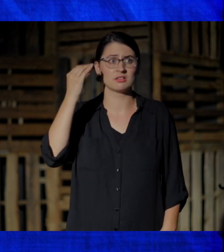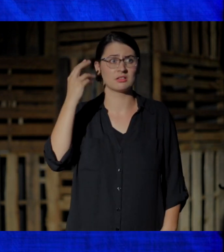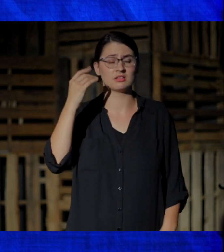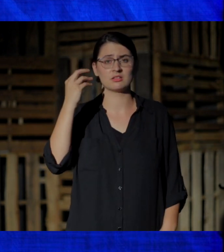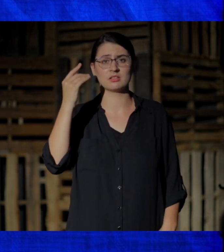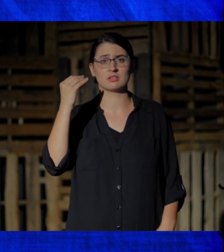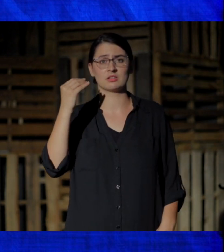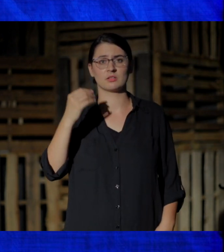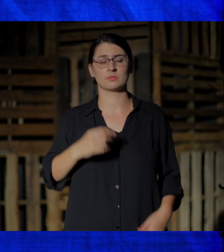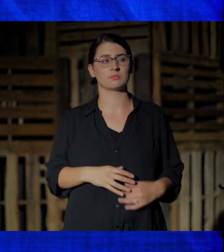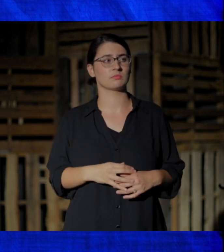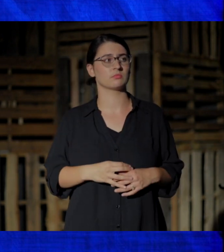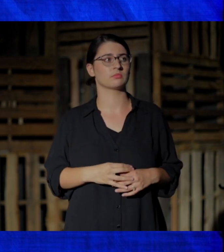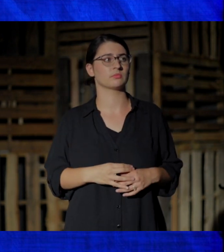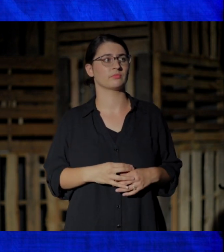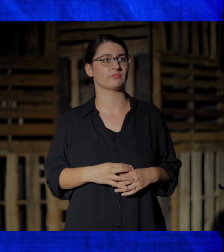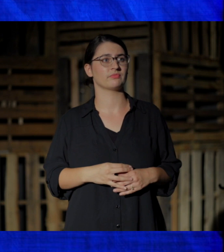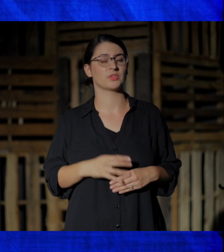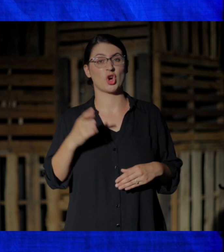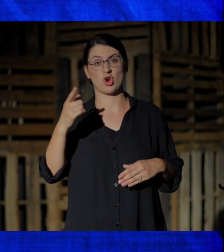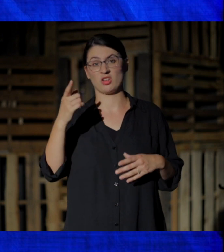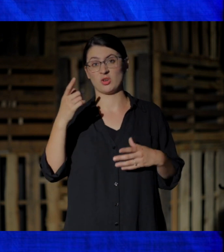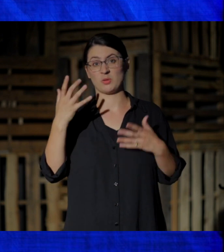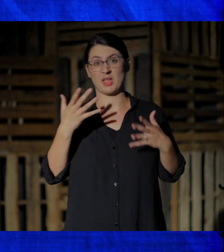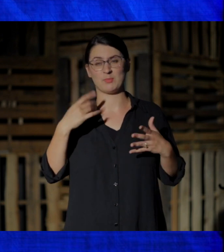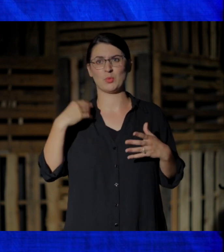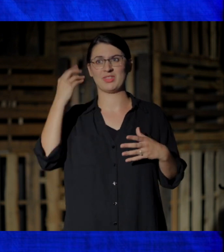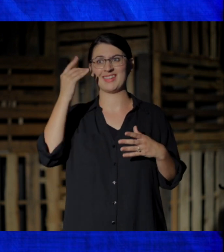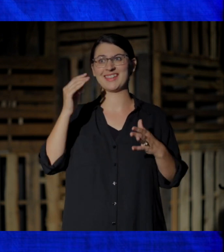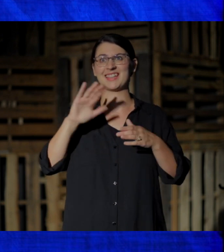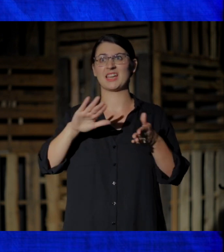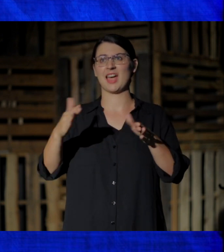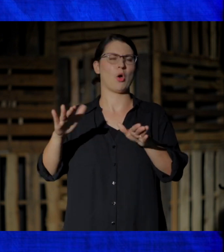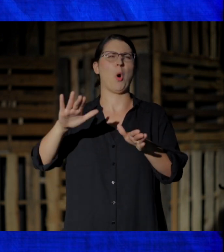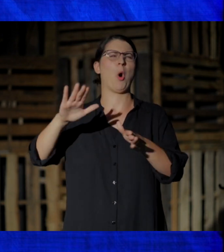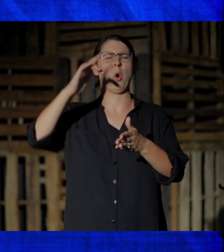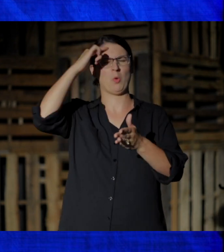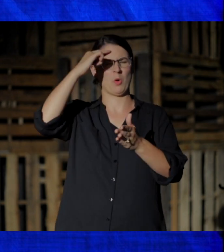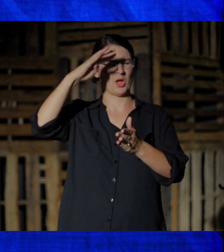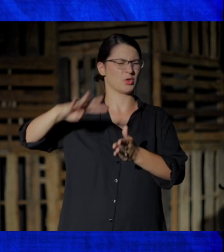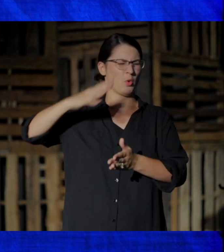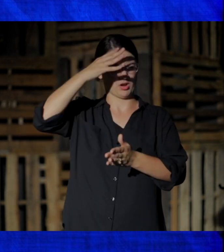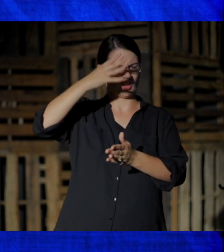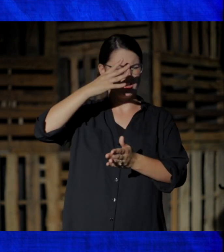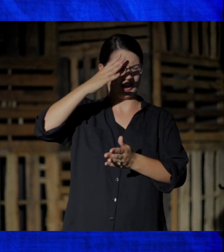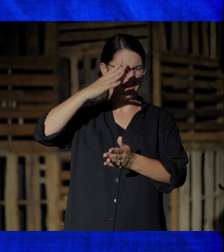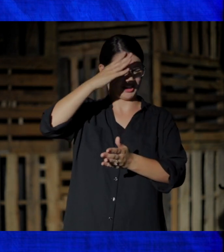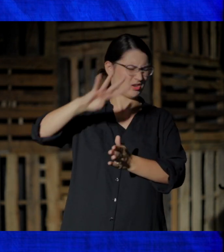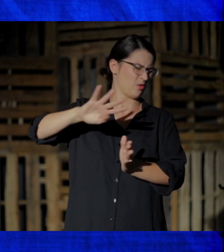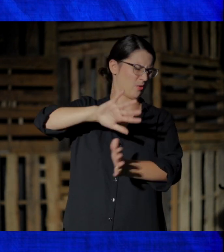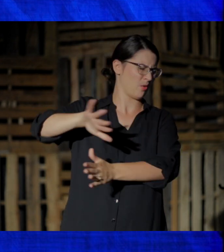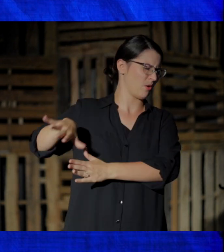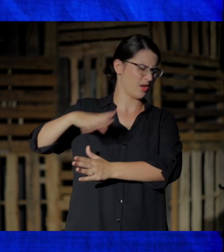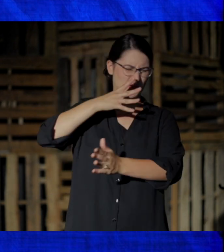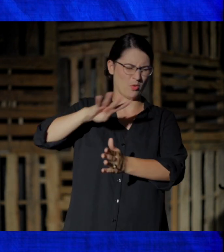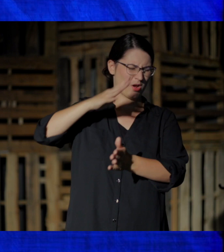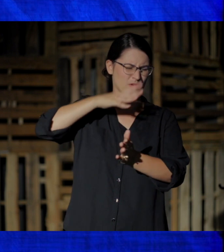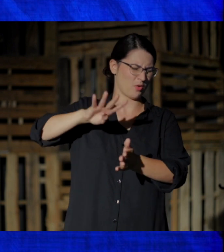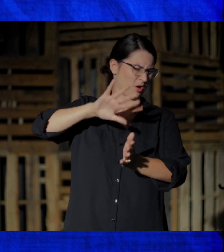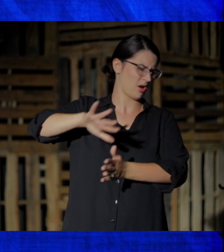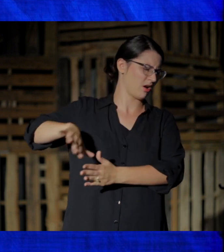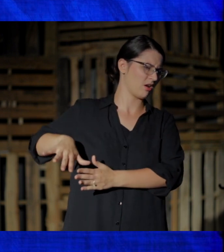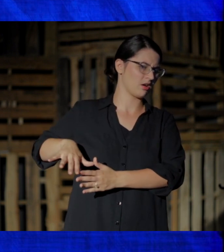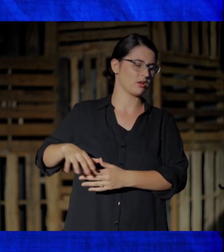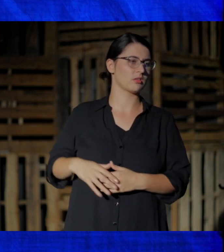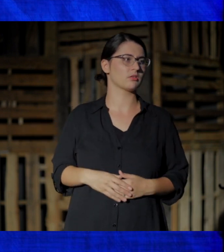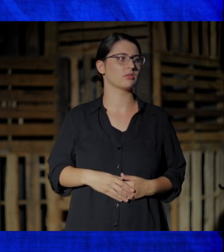it? Is that how you're dealing with it? You've lost a loved one. You've lost someone dear to you, a child, a parent.